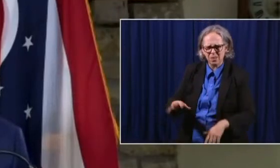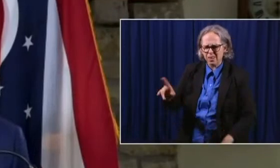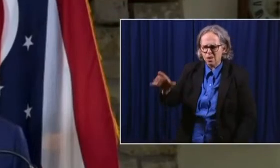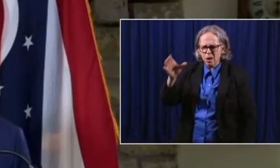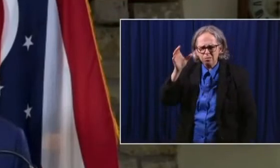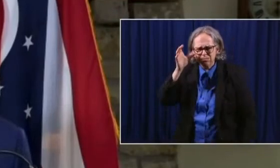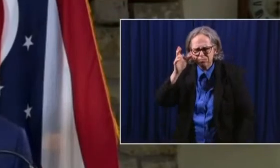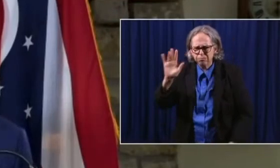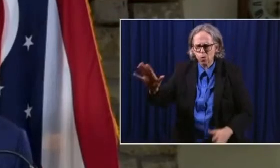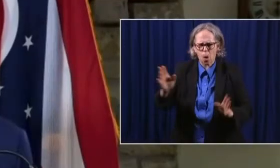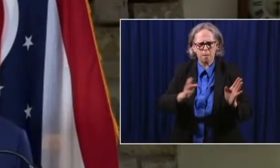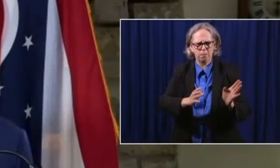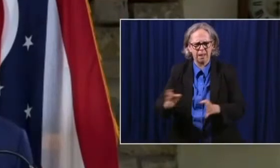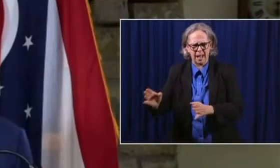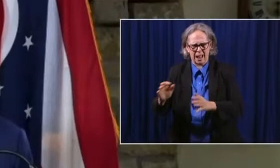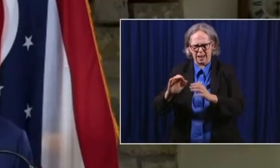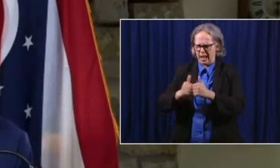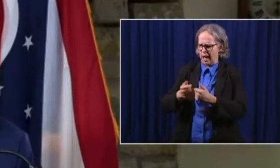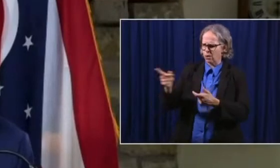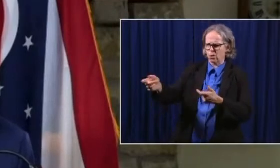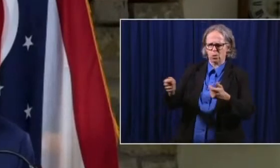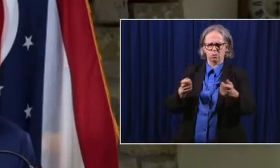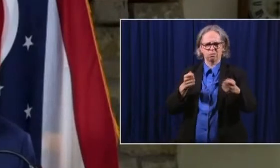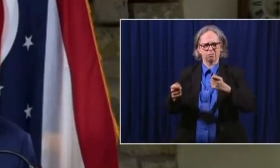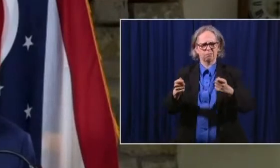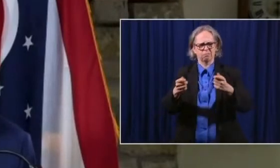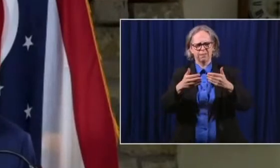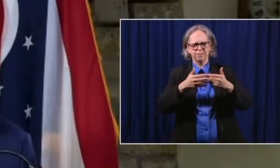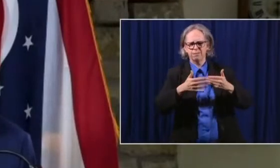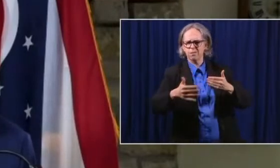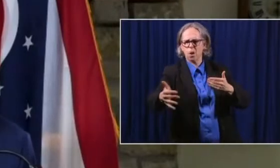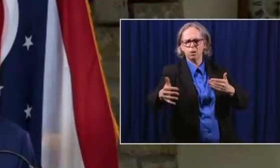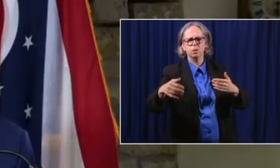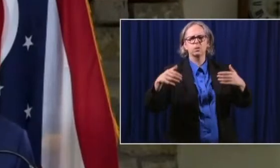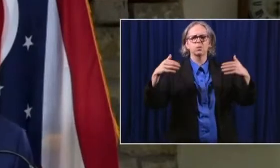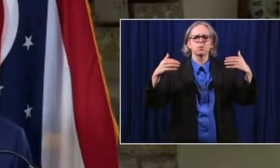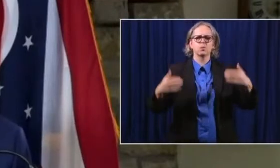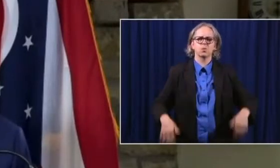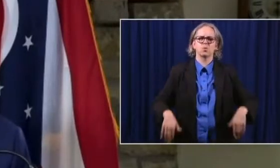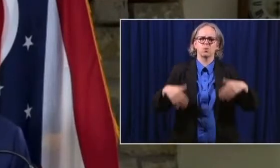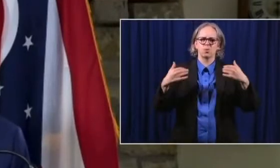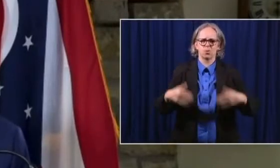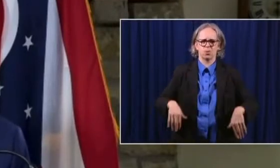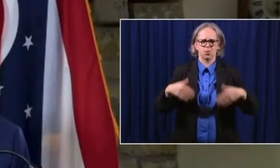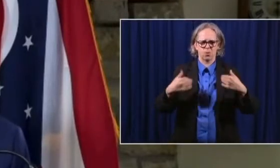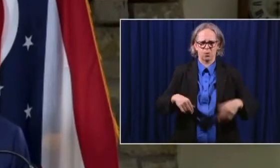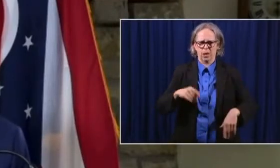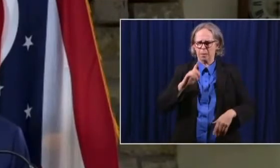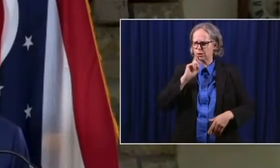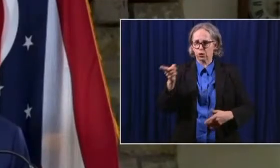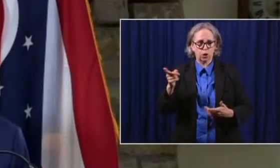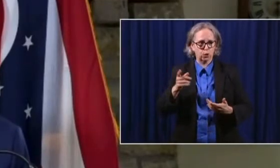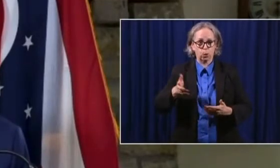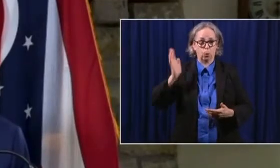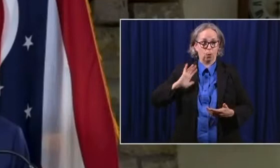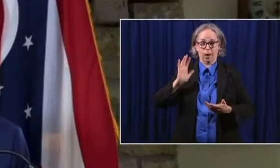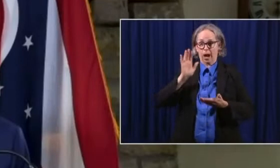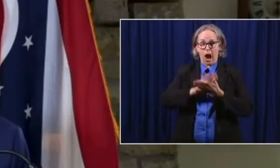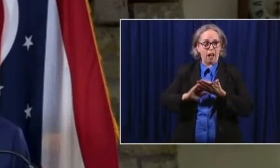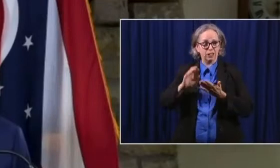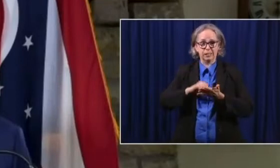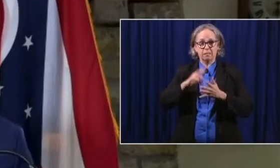something that probably when you went through college, you probably didn't think you'd be doing anything quite like this,